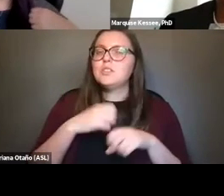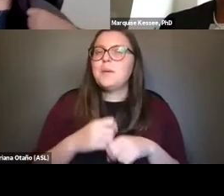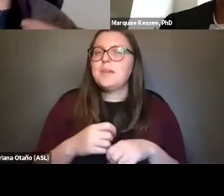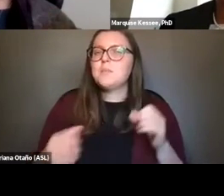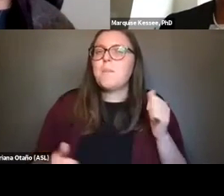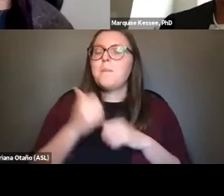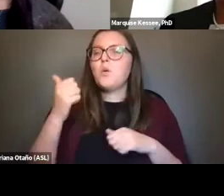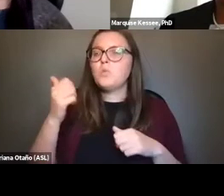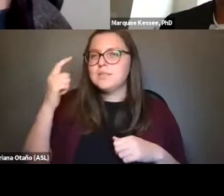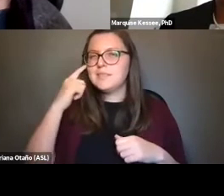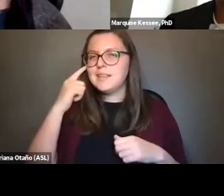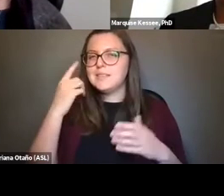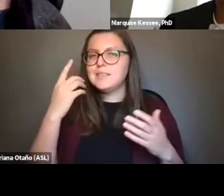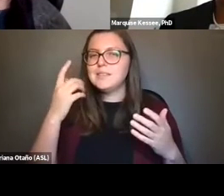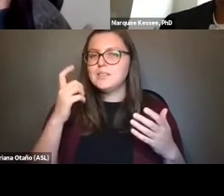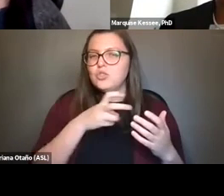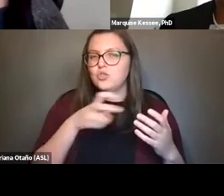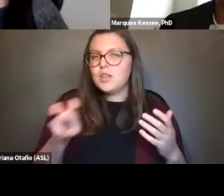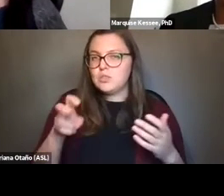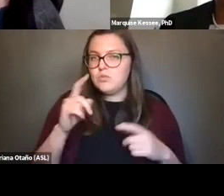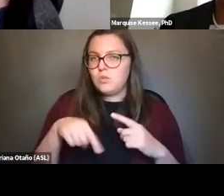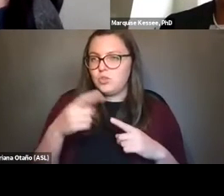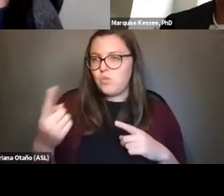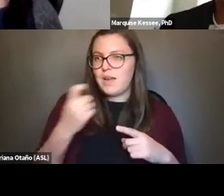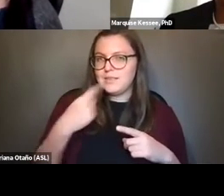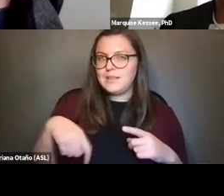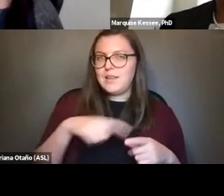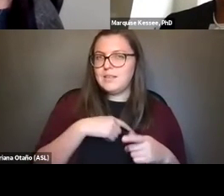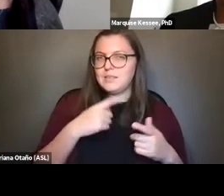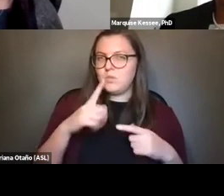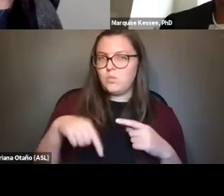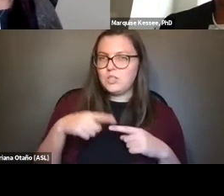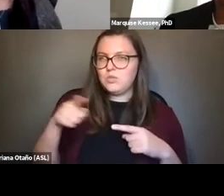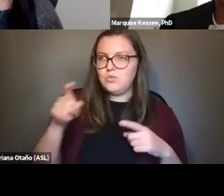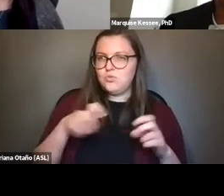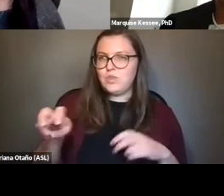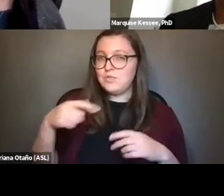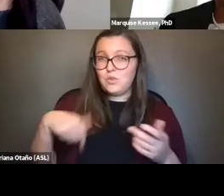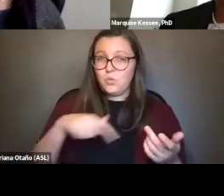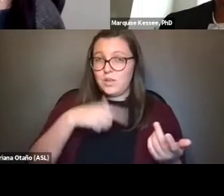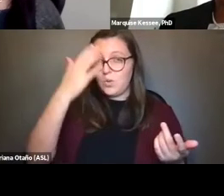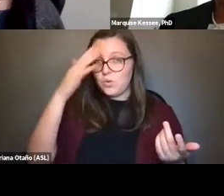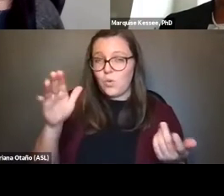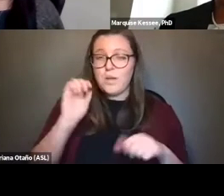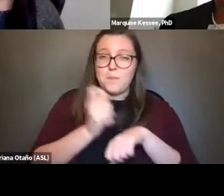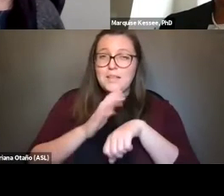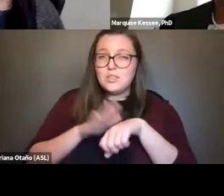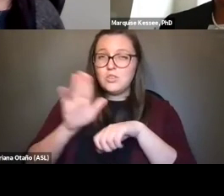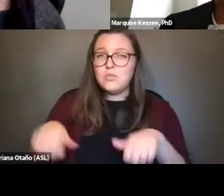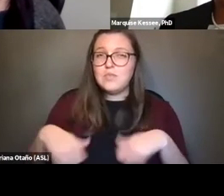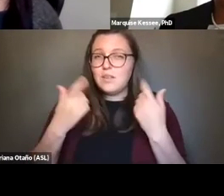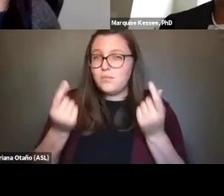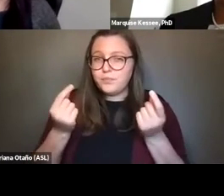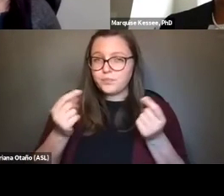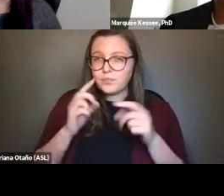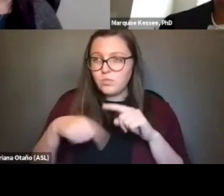you ask us, when should I transfer? We don't know, because it's based off what you're doing and when you're ready, especially